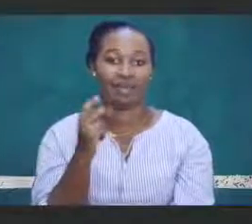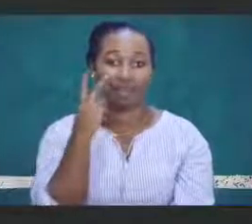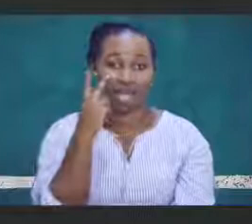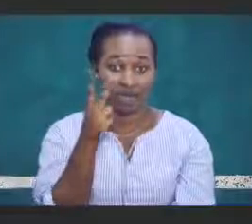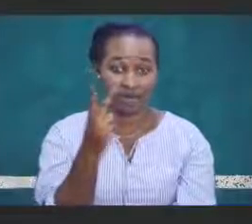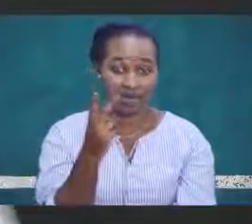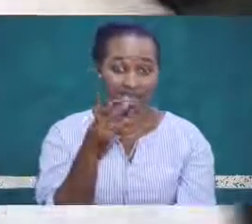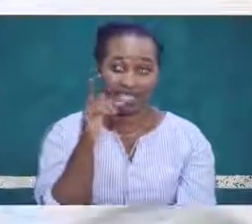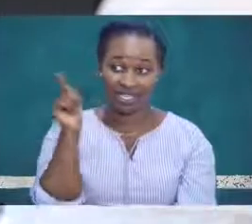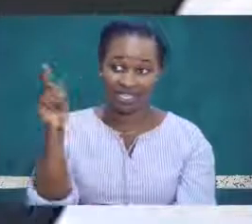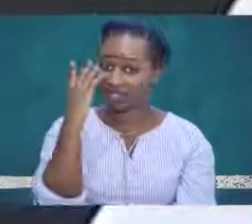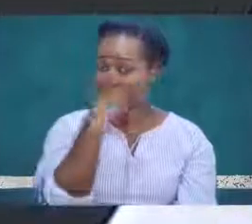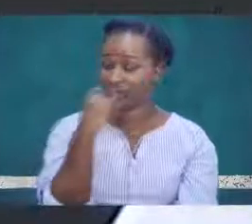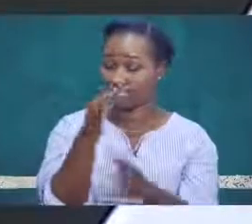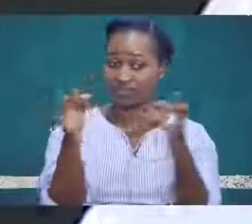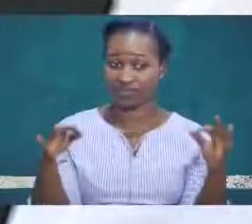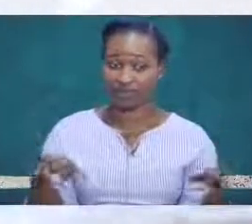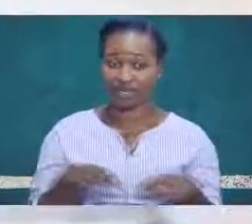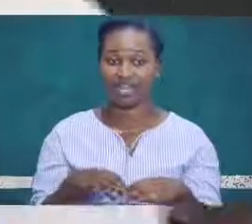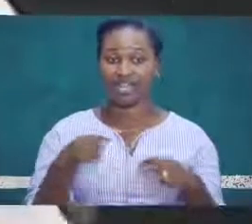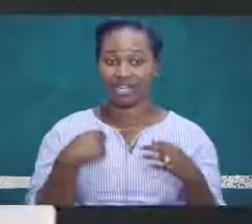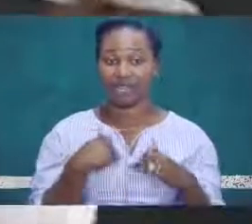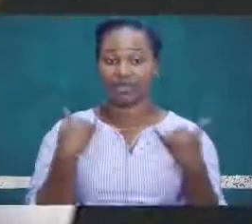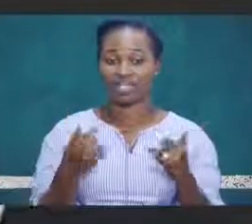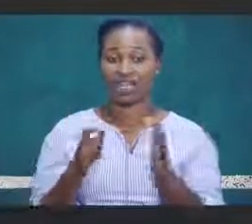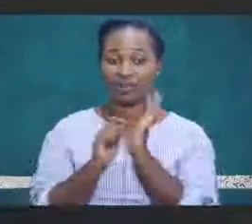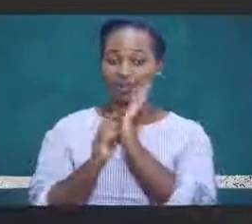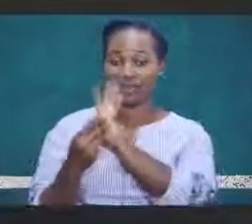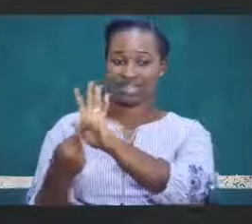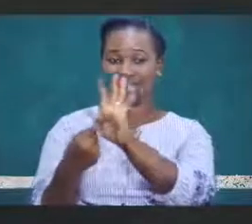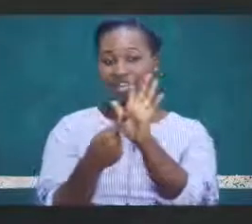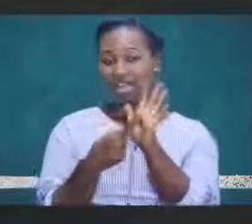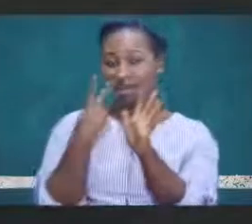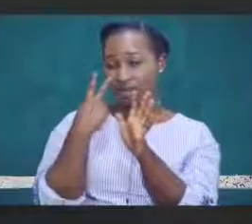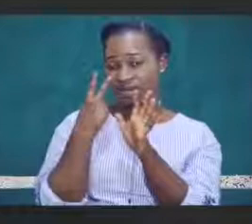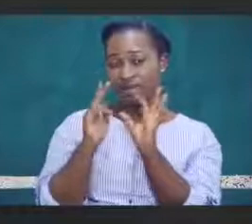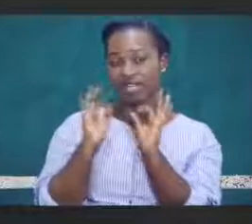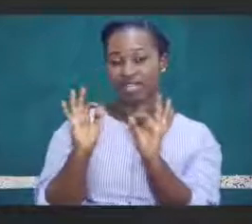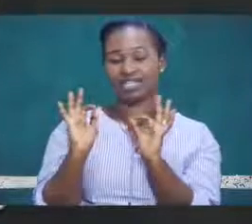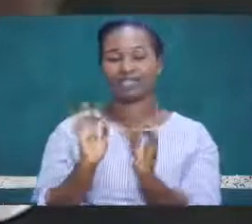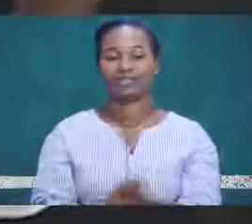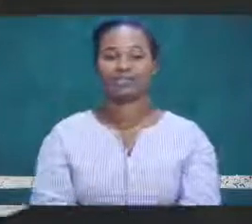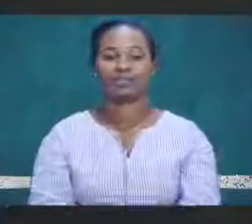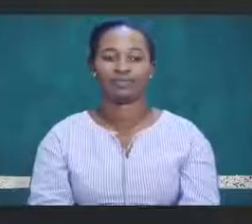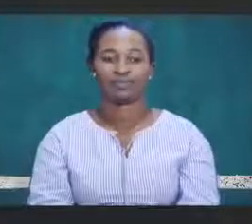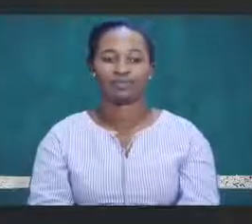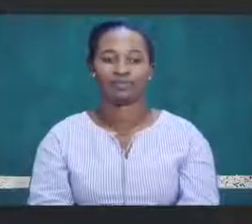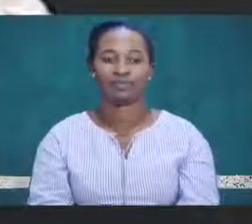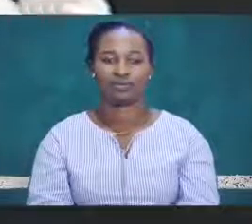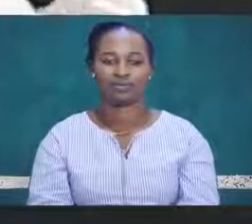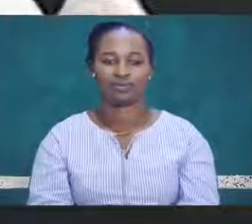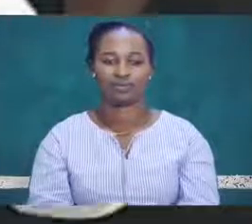that beautiful formula? I'm going to surround it so that you can be able to see it very well. I'm going to surround it with